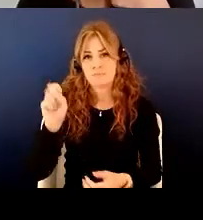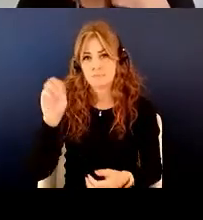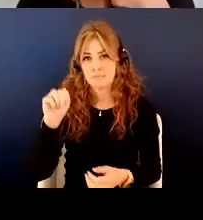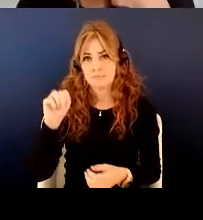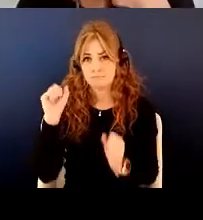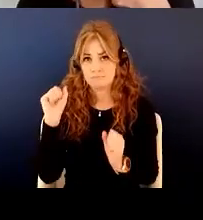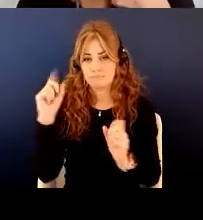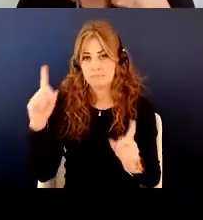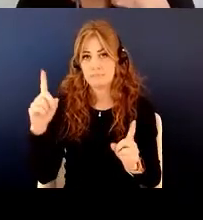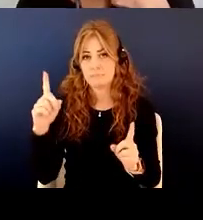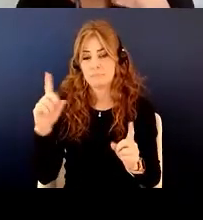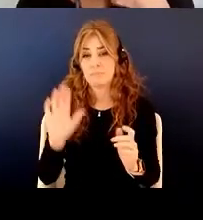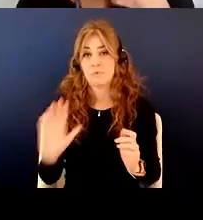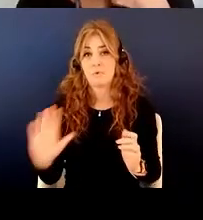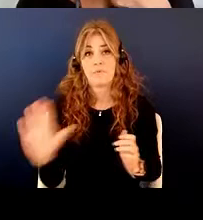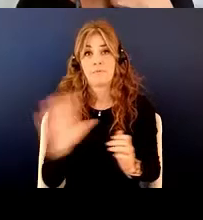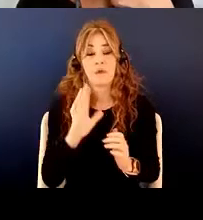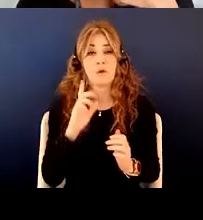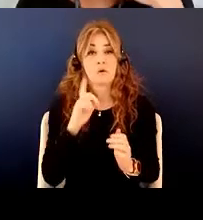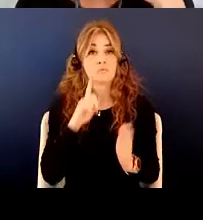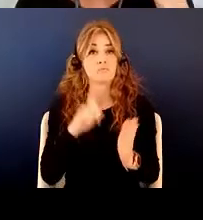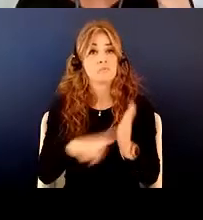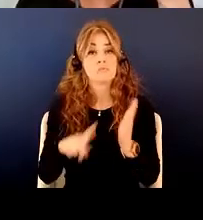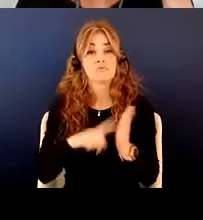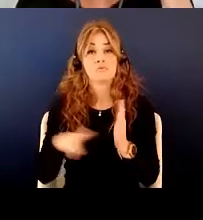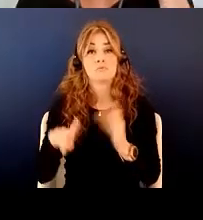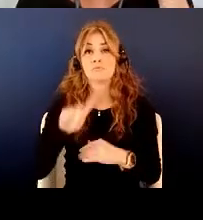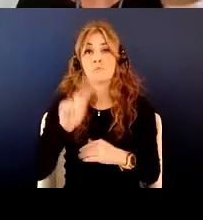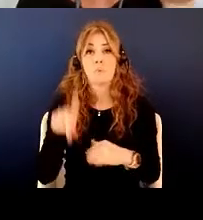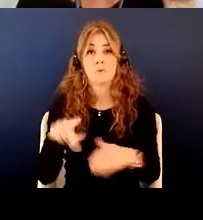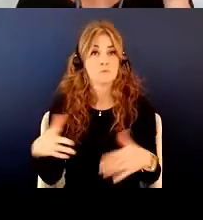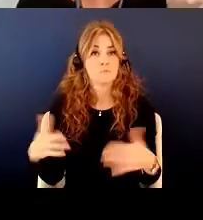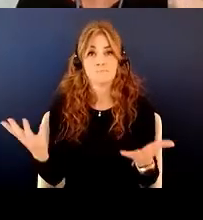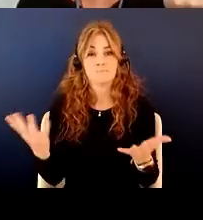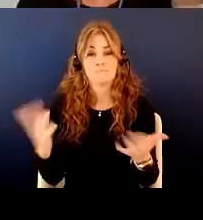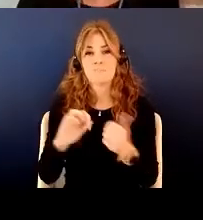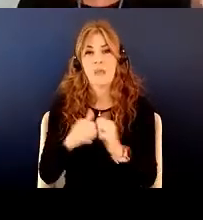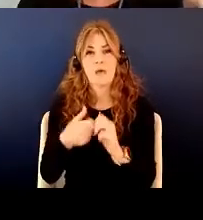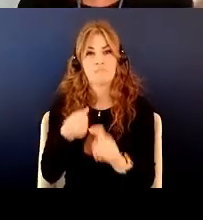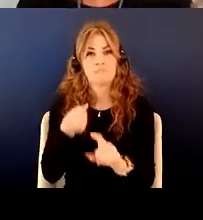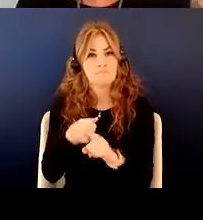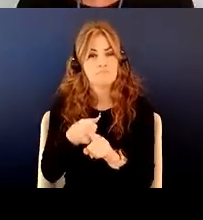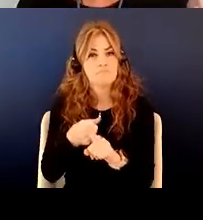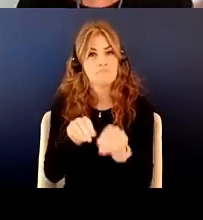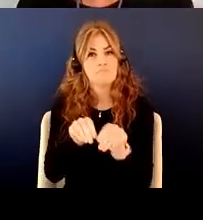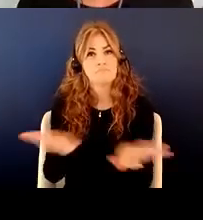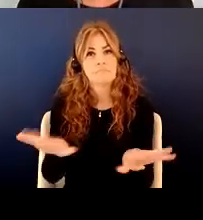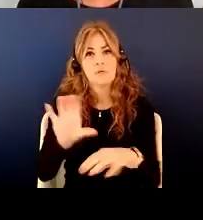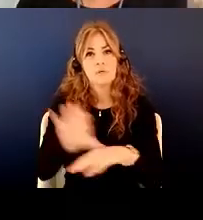So their particular research question is, what is the impact of providing